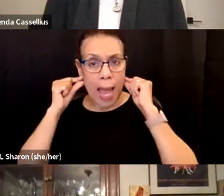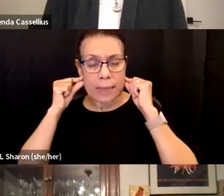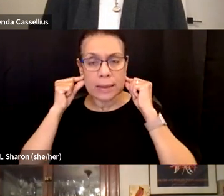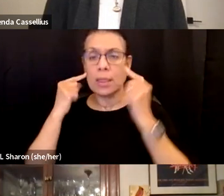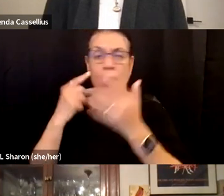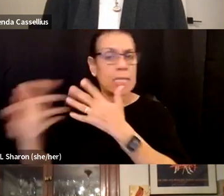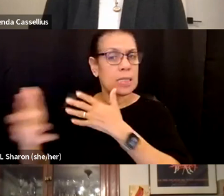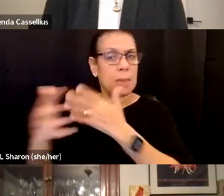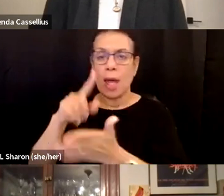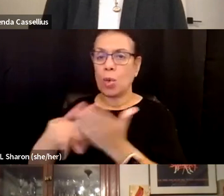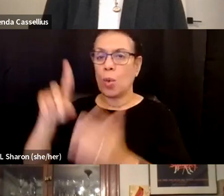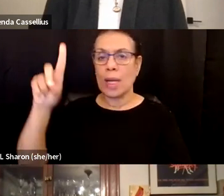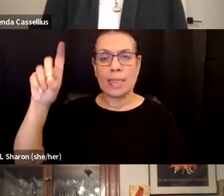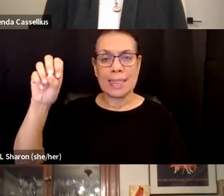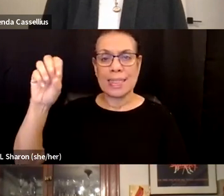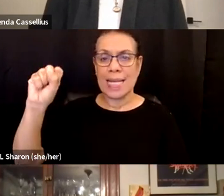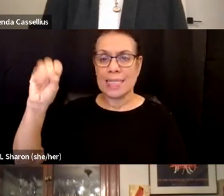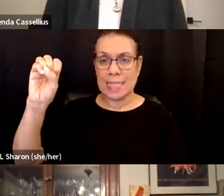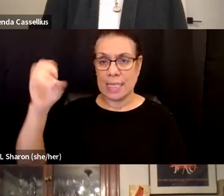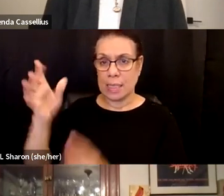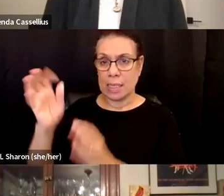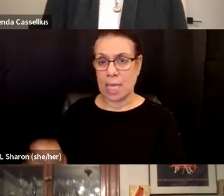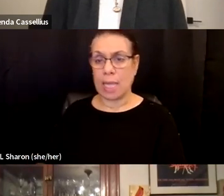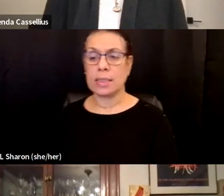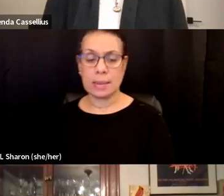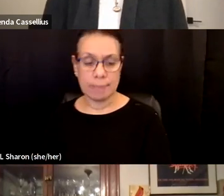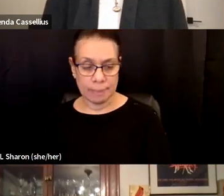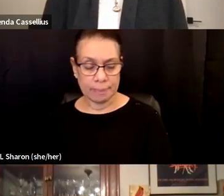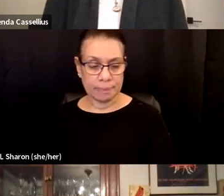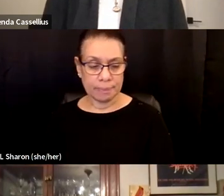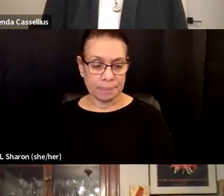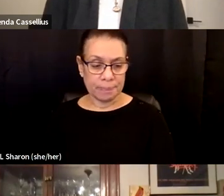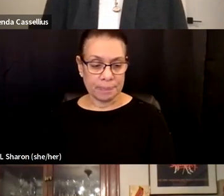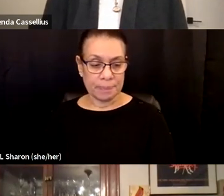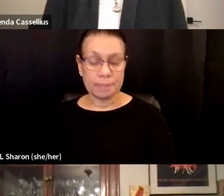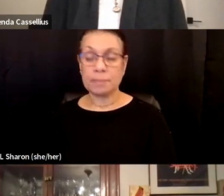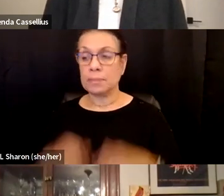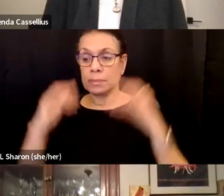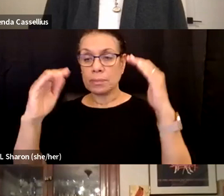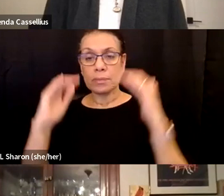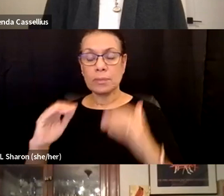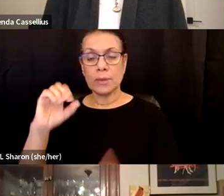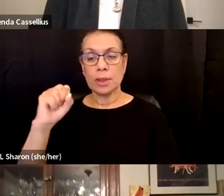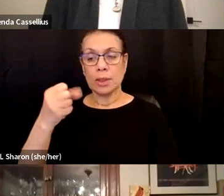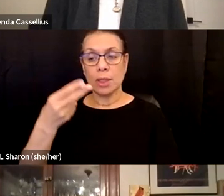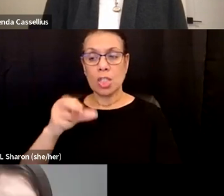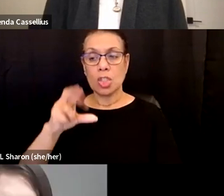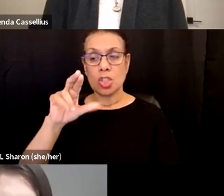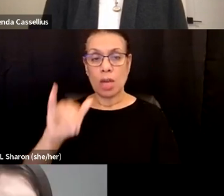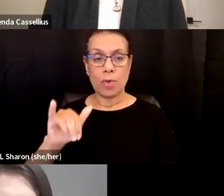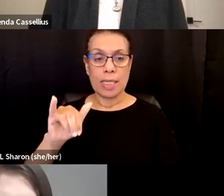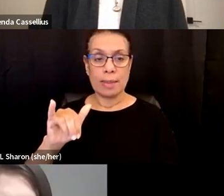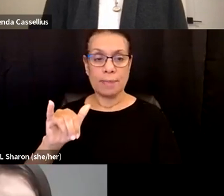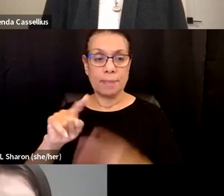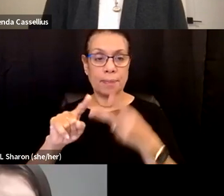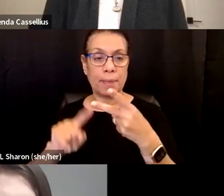decides thank you thank you our next speaker is sherry kelleher followed by